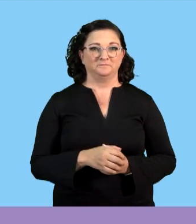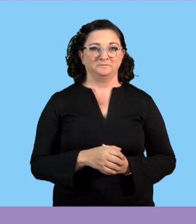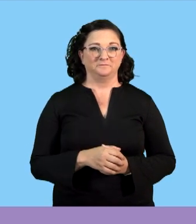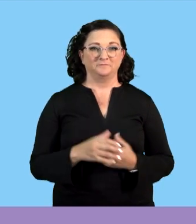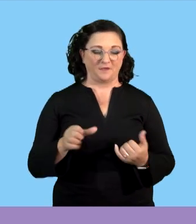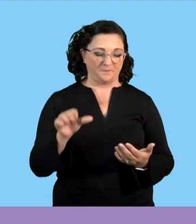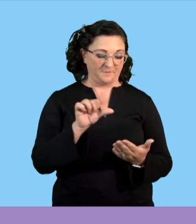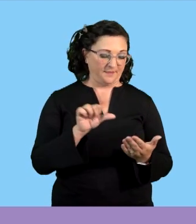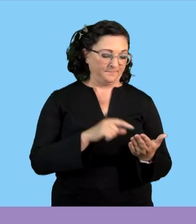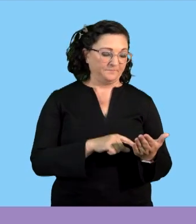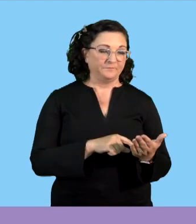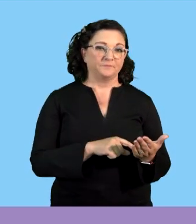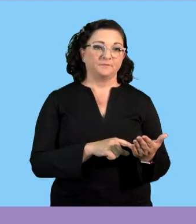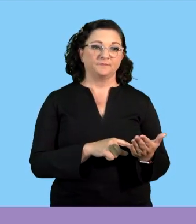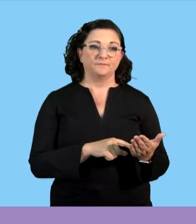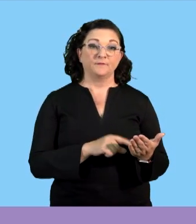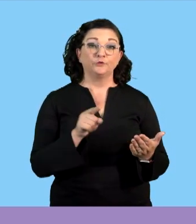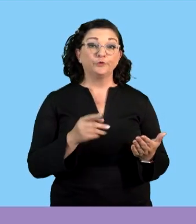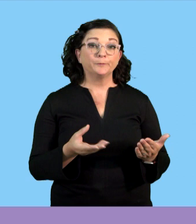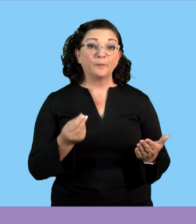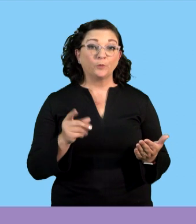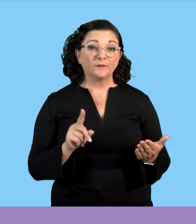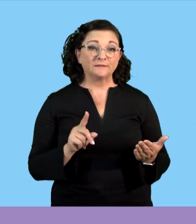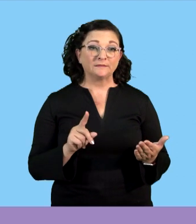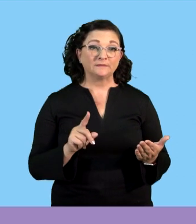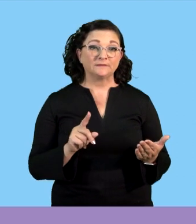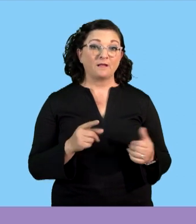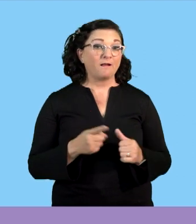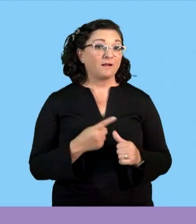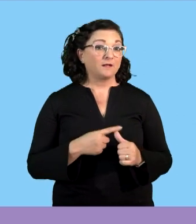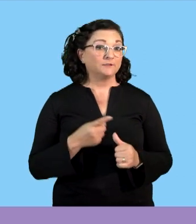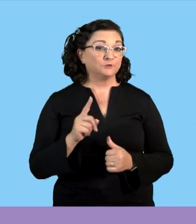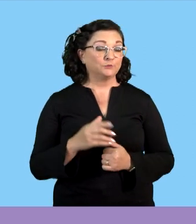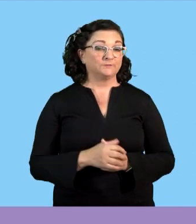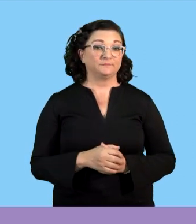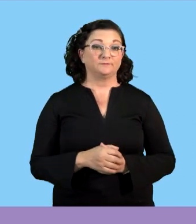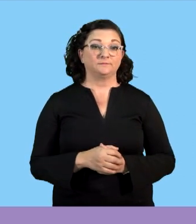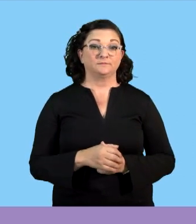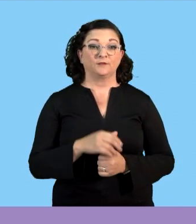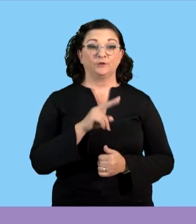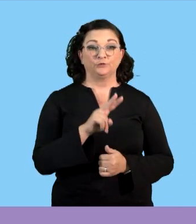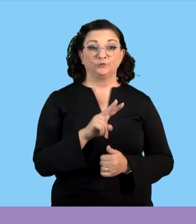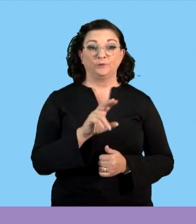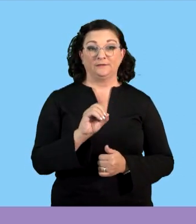Yes. Let's come back now. And what do you get? The answer should